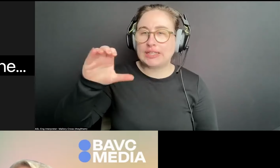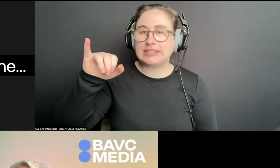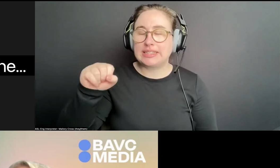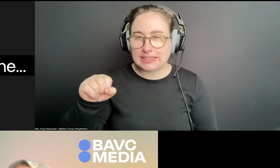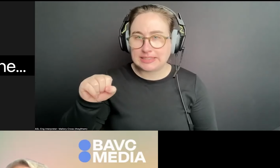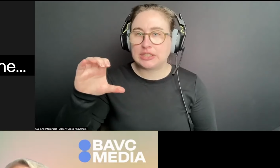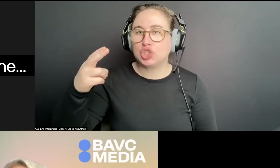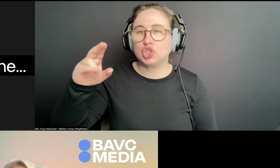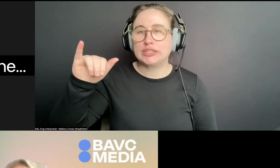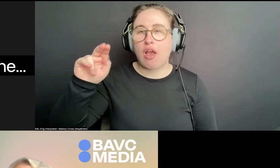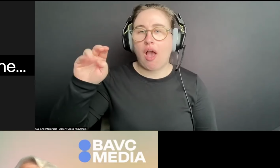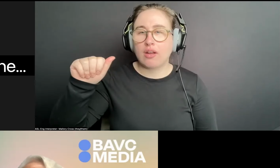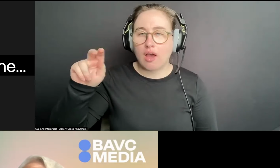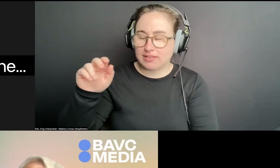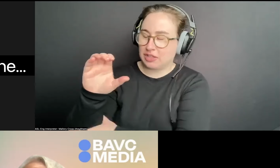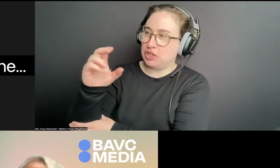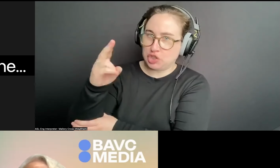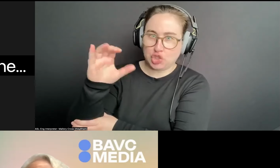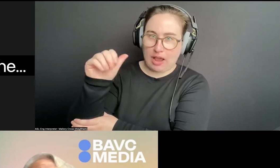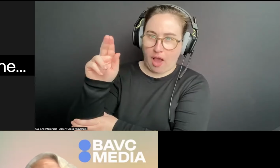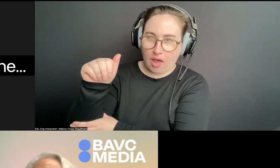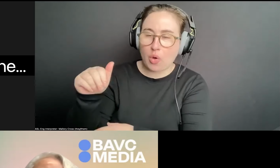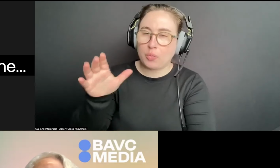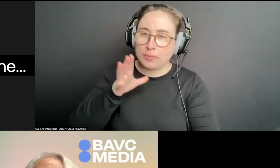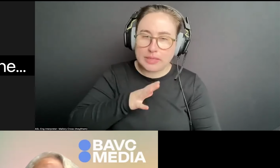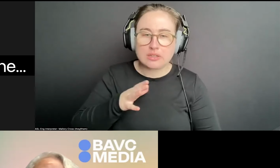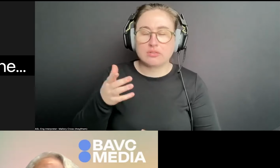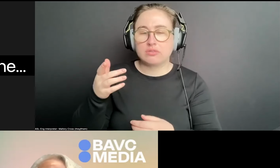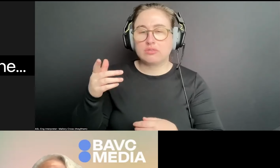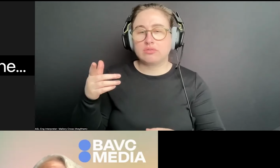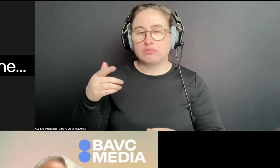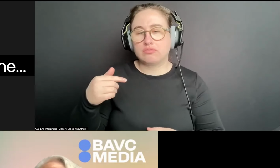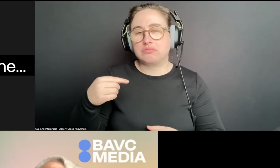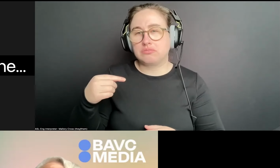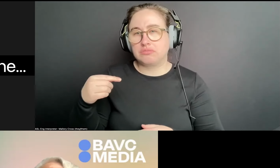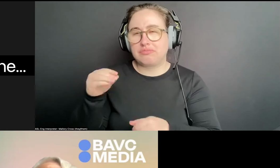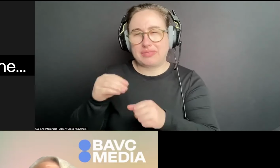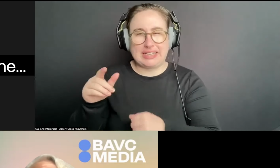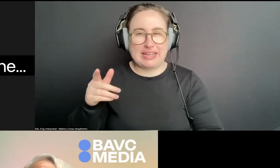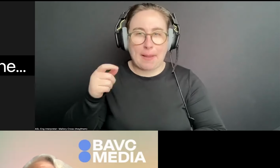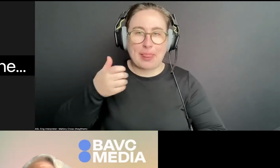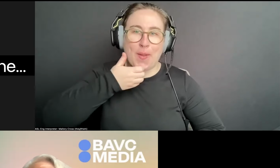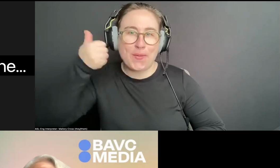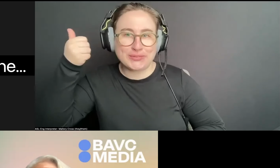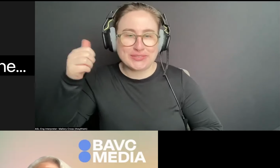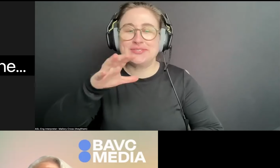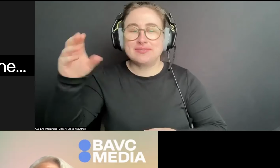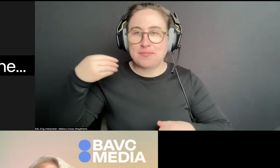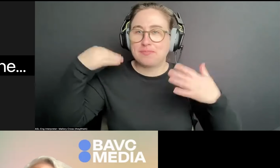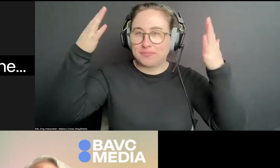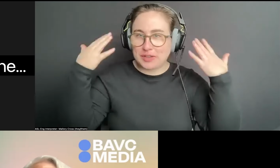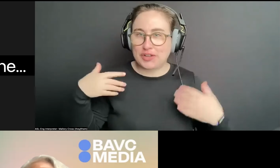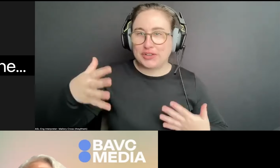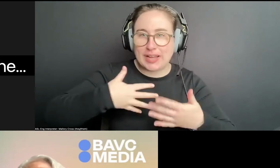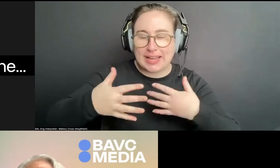Chicana woman in my late 50s with light olive skin and silver gray mid-length hair. I'm wearing a black sweater, and my background